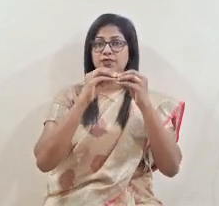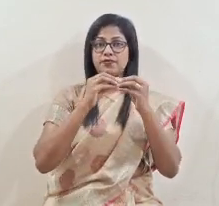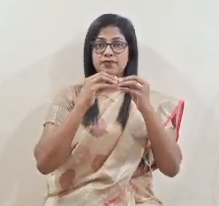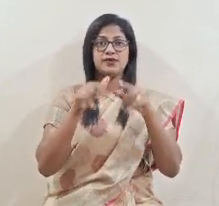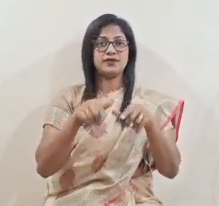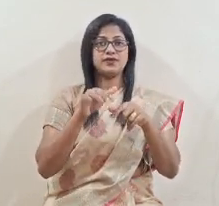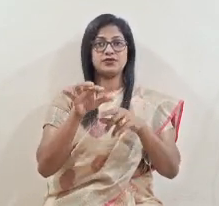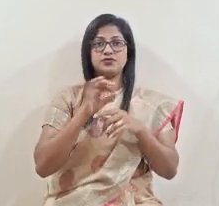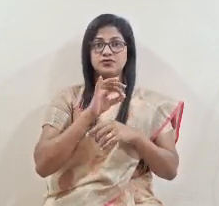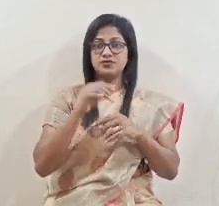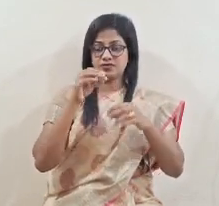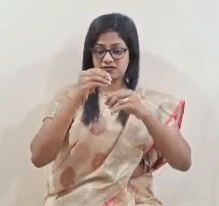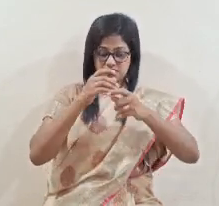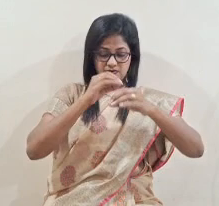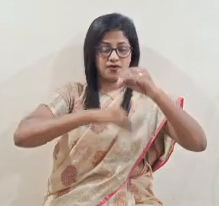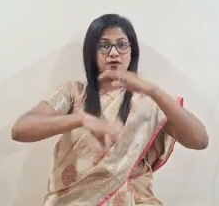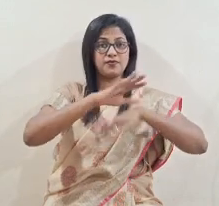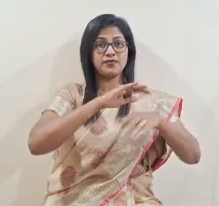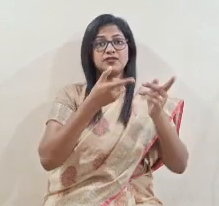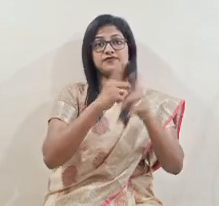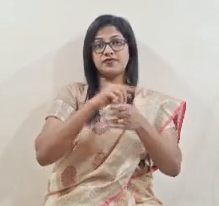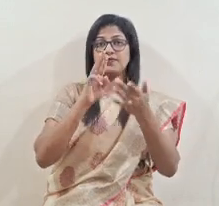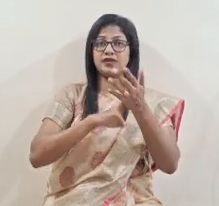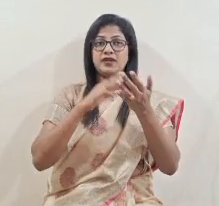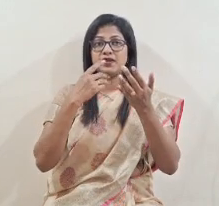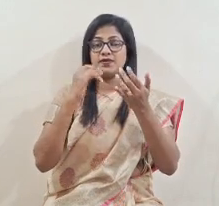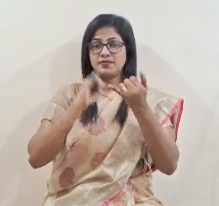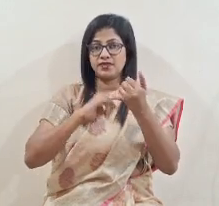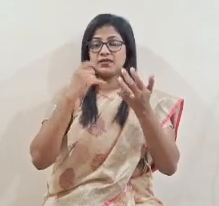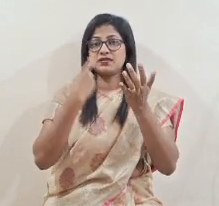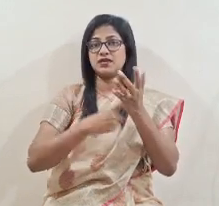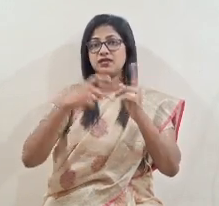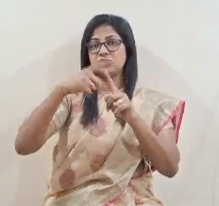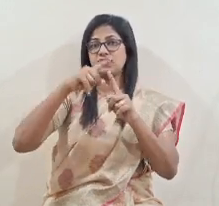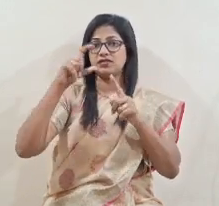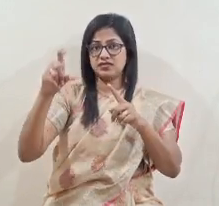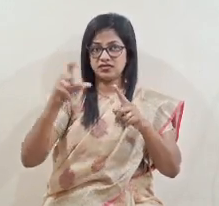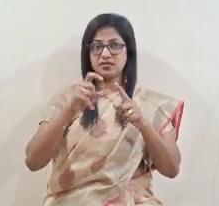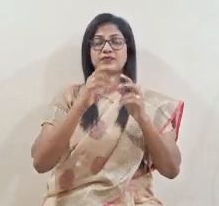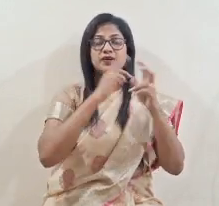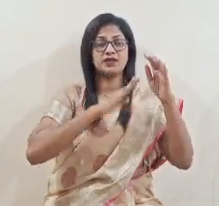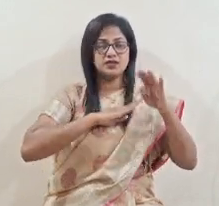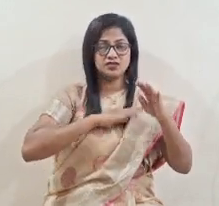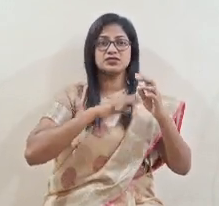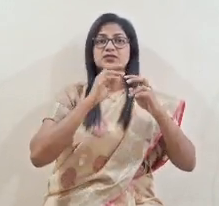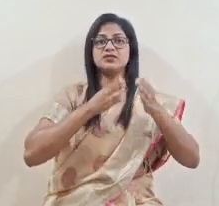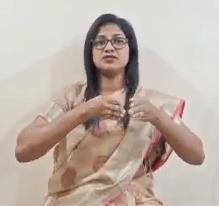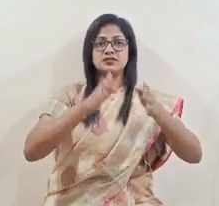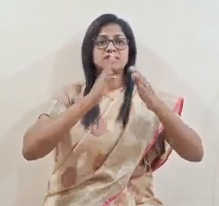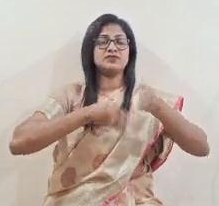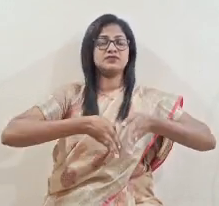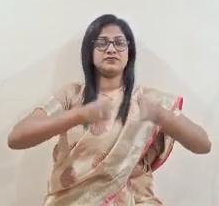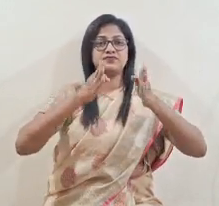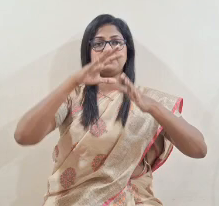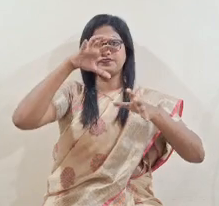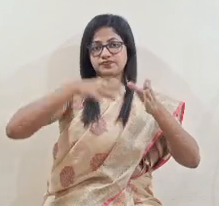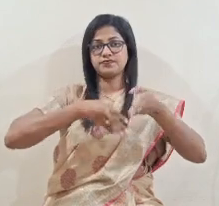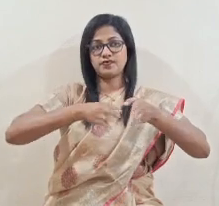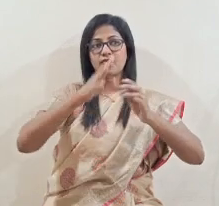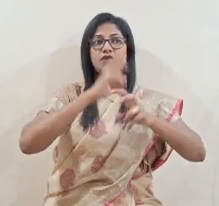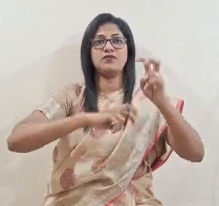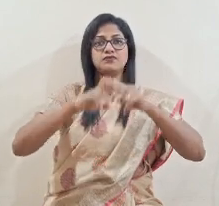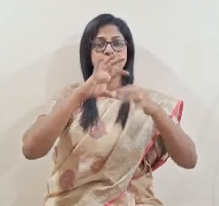city is Mumbai, where the operations are provided by the MSRDC, that is Maharashtra State Road Development Corporation. Total 20 ferry routes